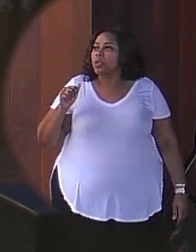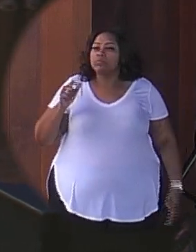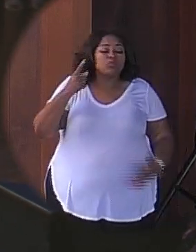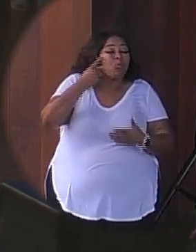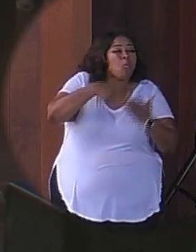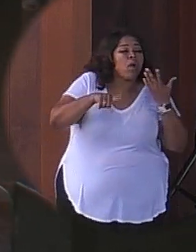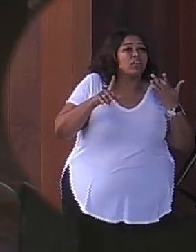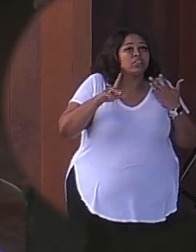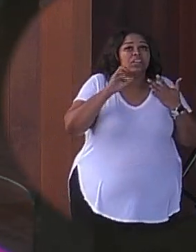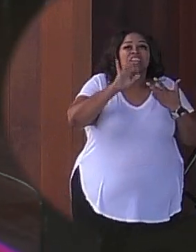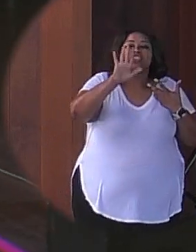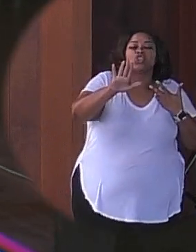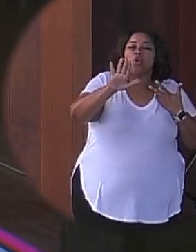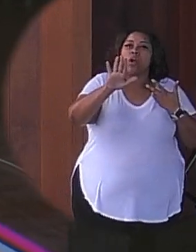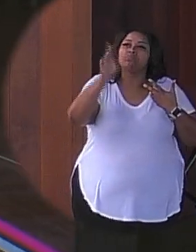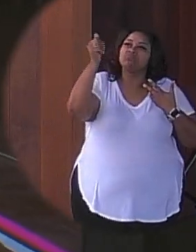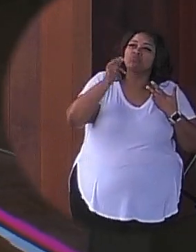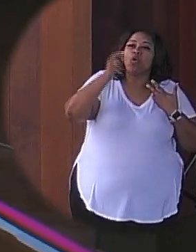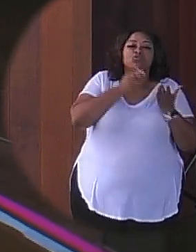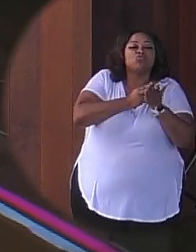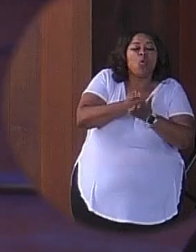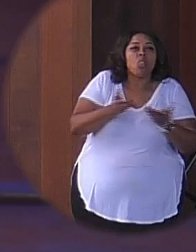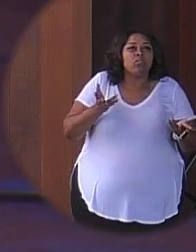What is your source of truth?